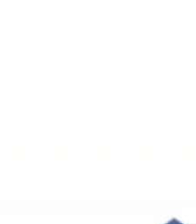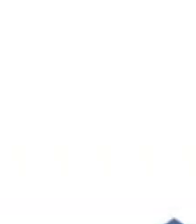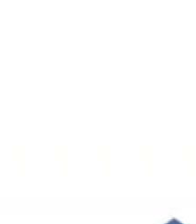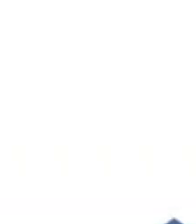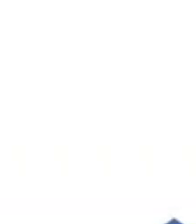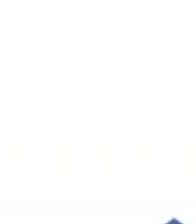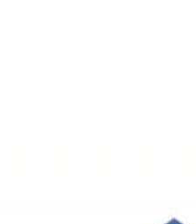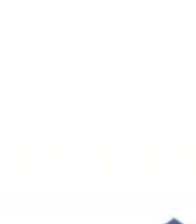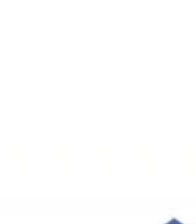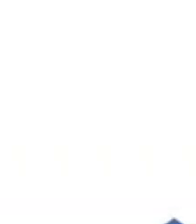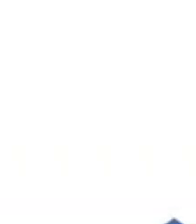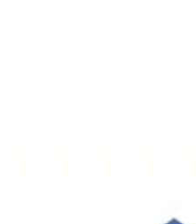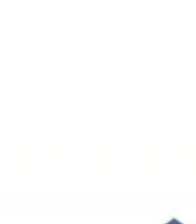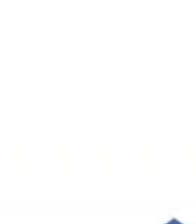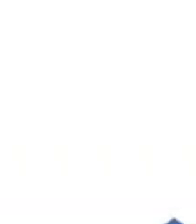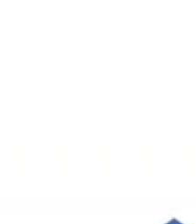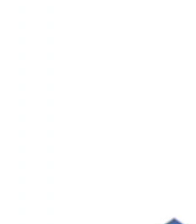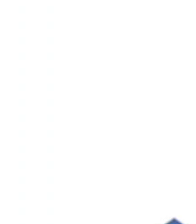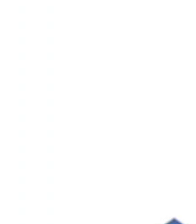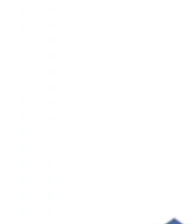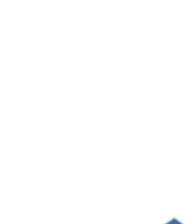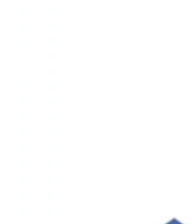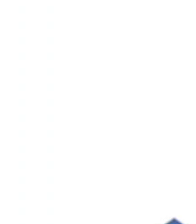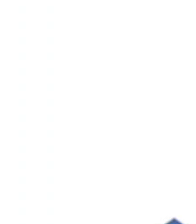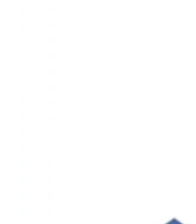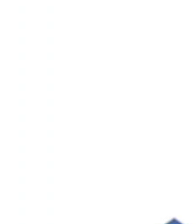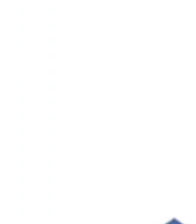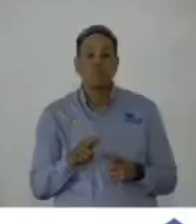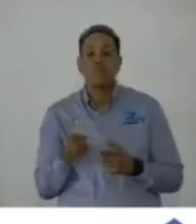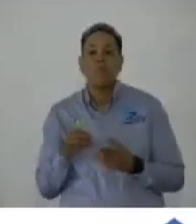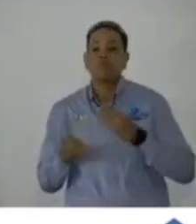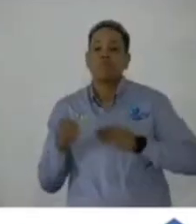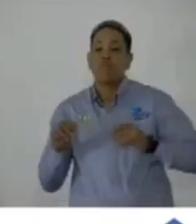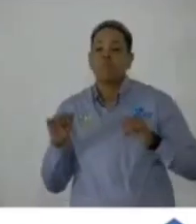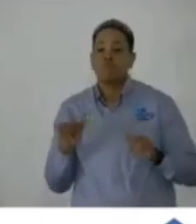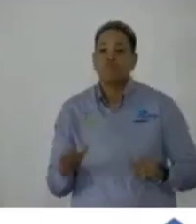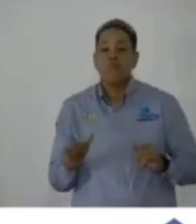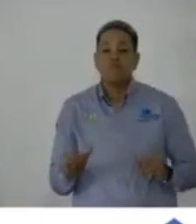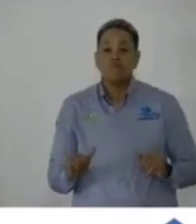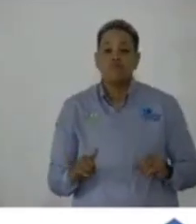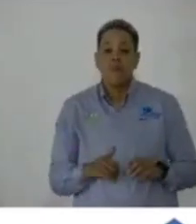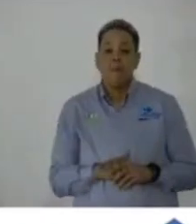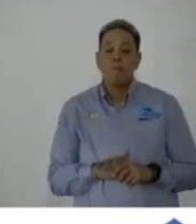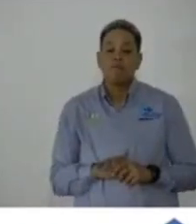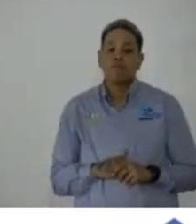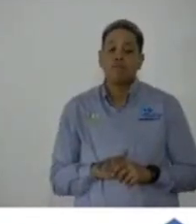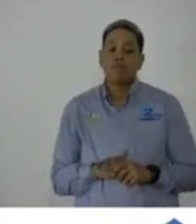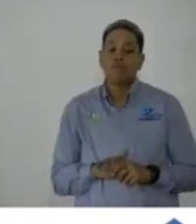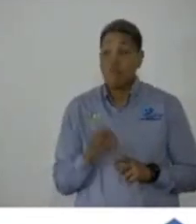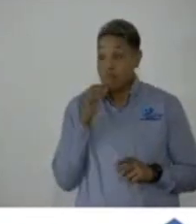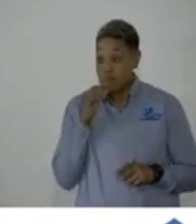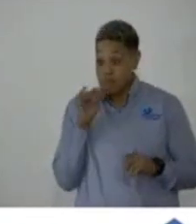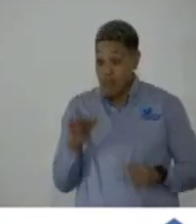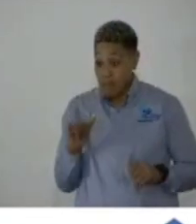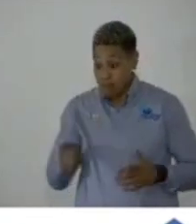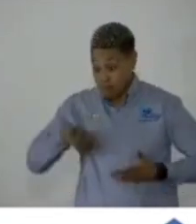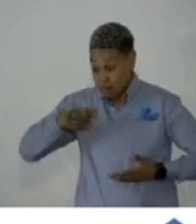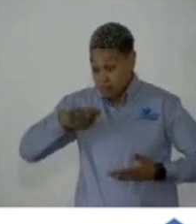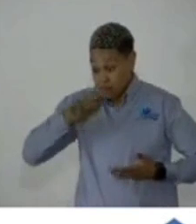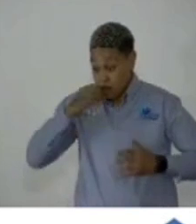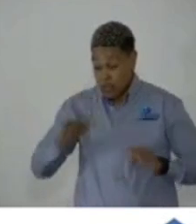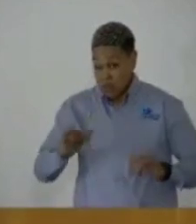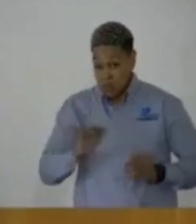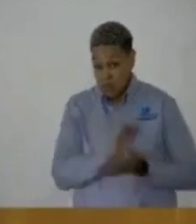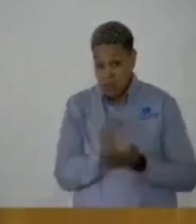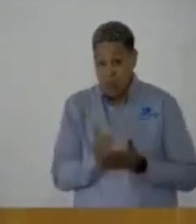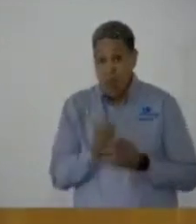food, and the number of transactions remain the same. So you eat the same amount of food, but you